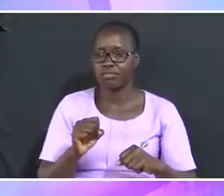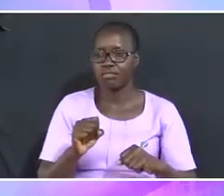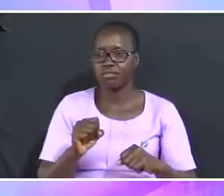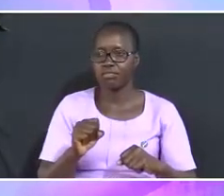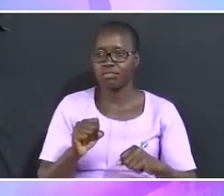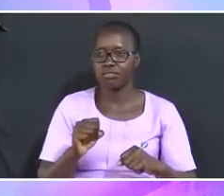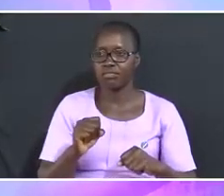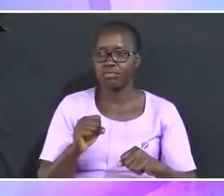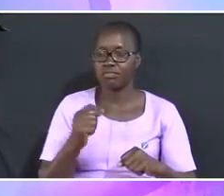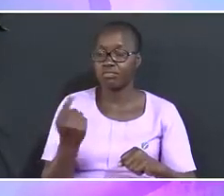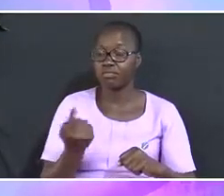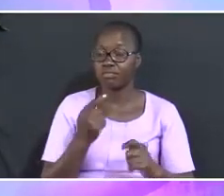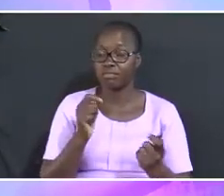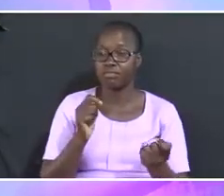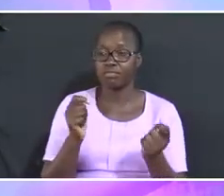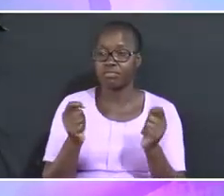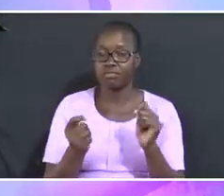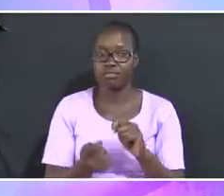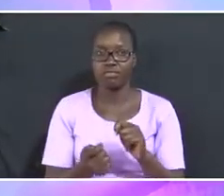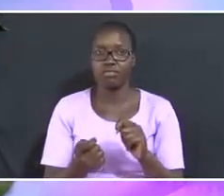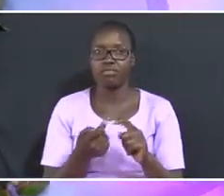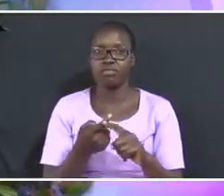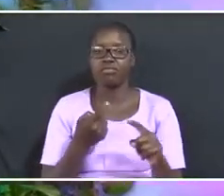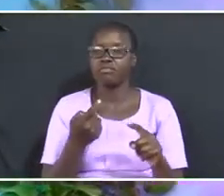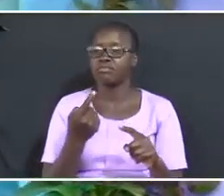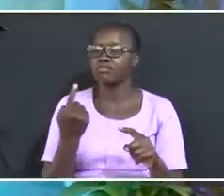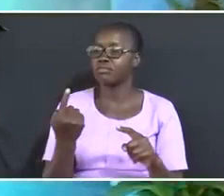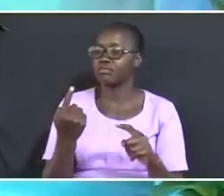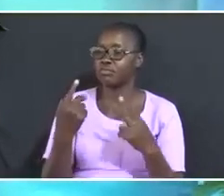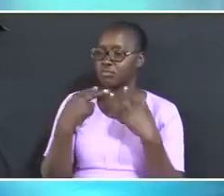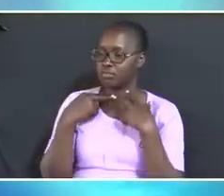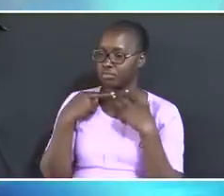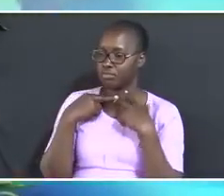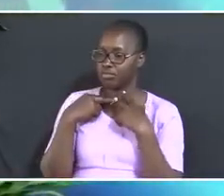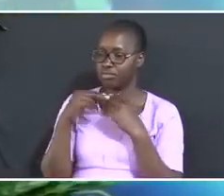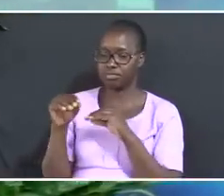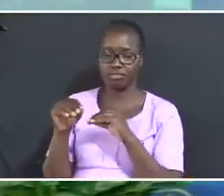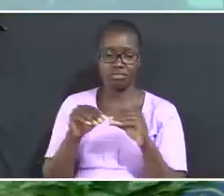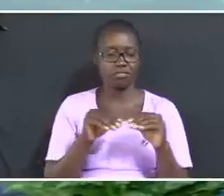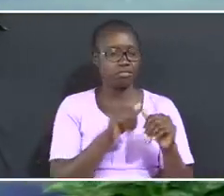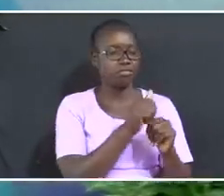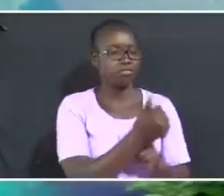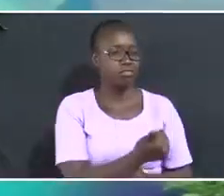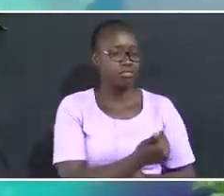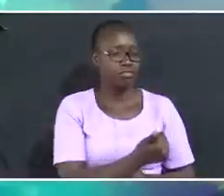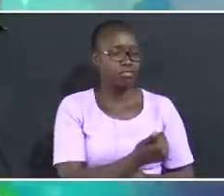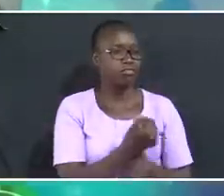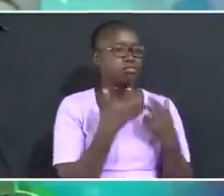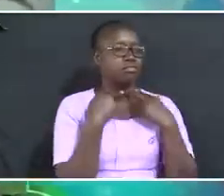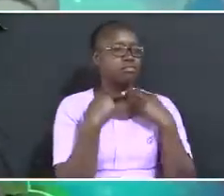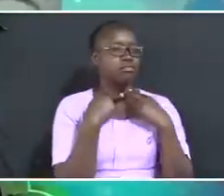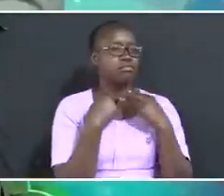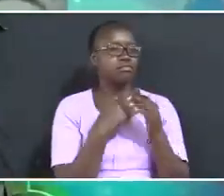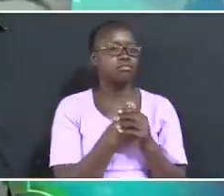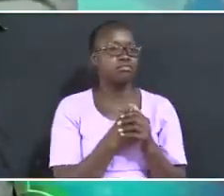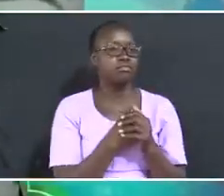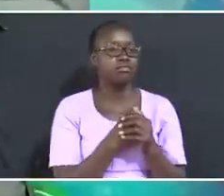only change from one captivity to another captivity.